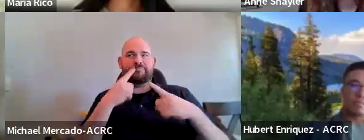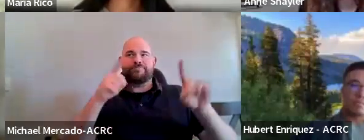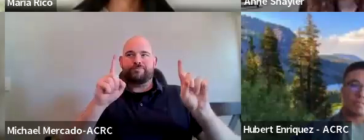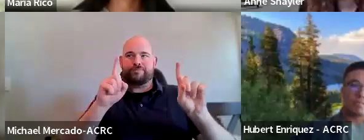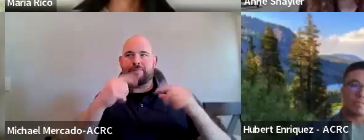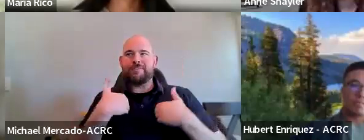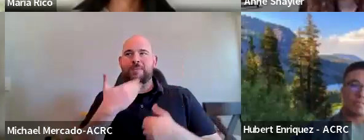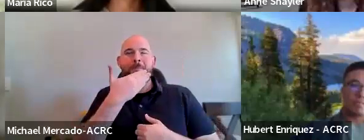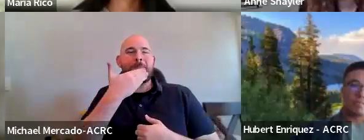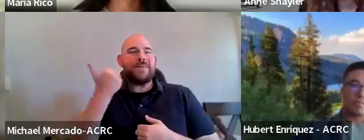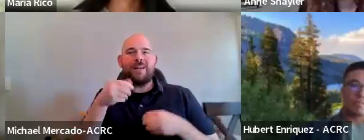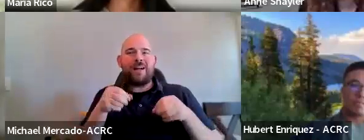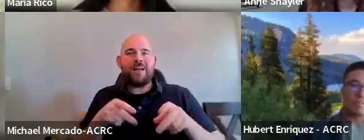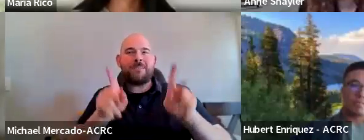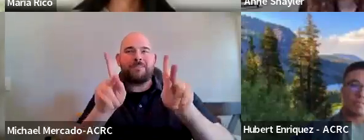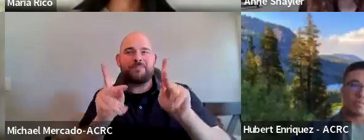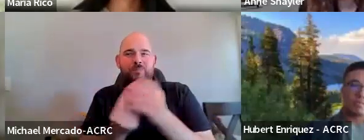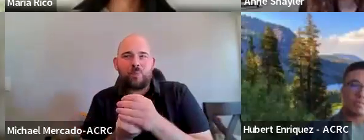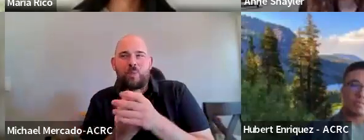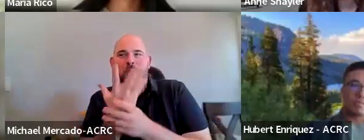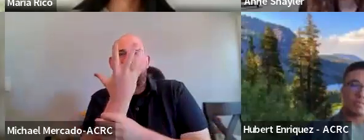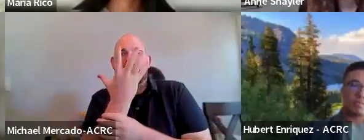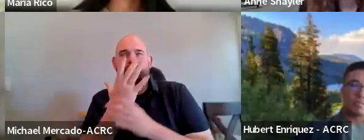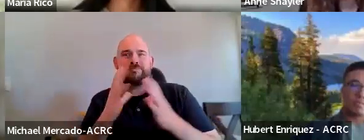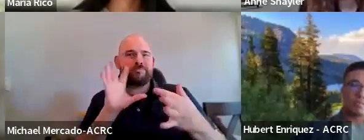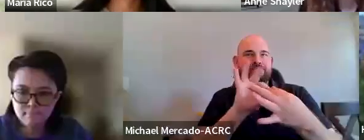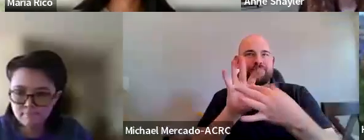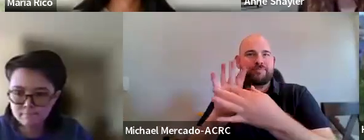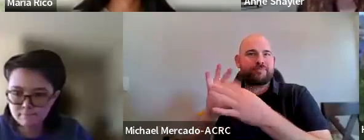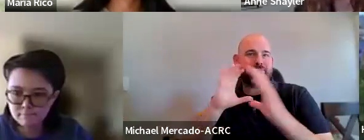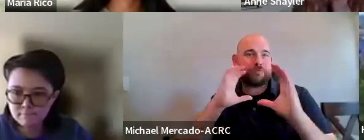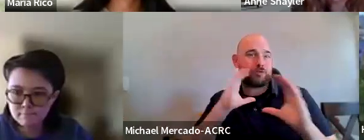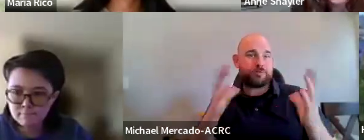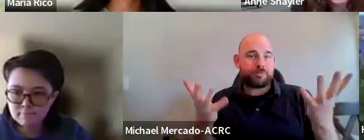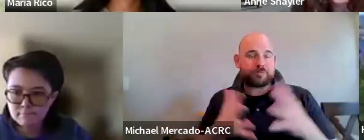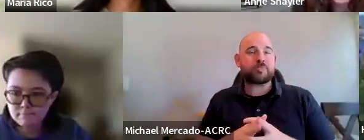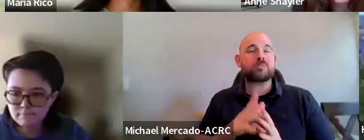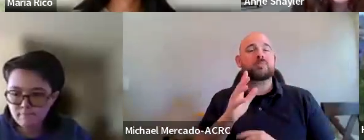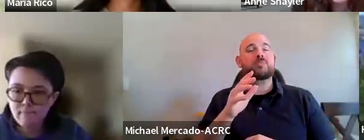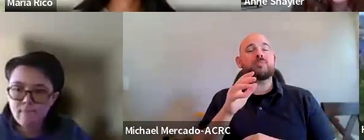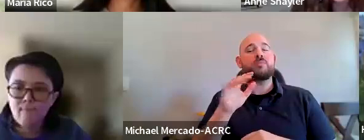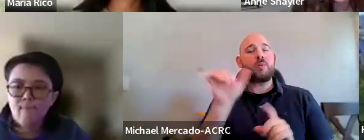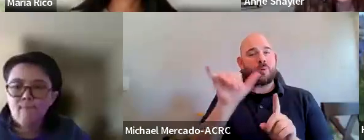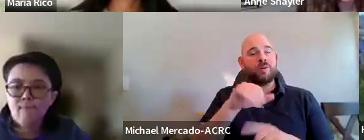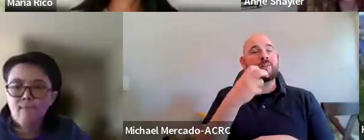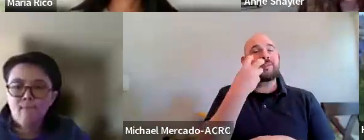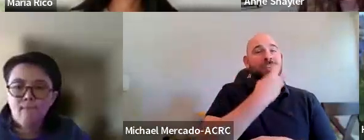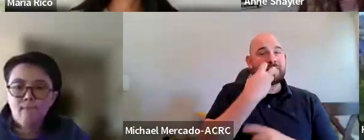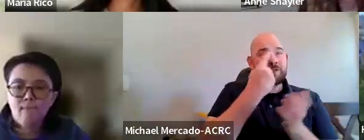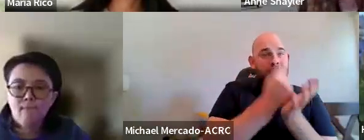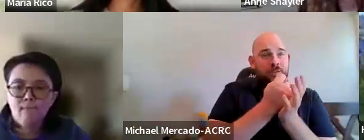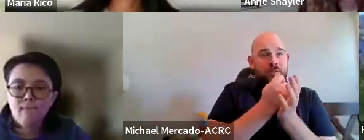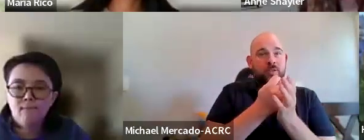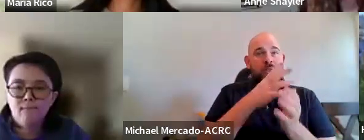can't be emphasized enough in terms of the success, the opportunities for growth, and